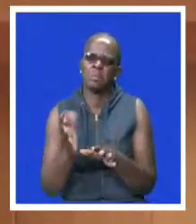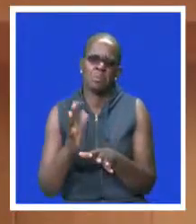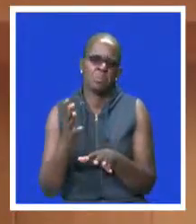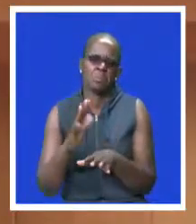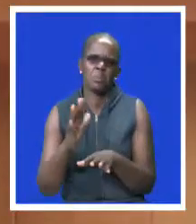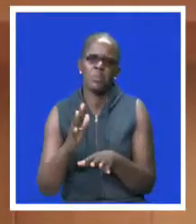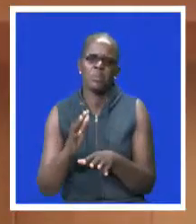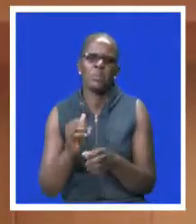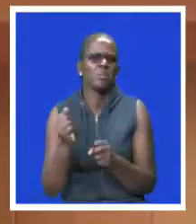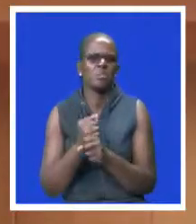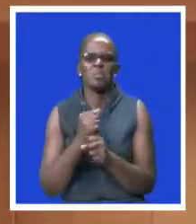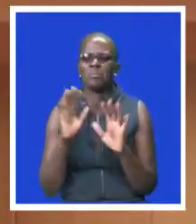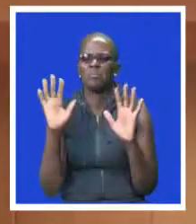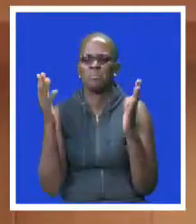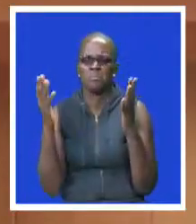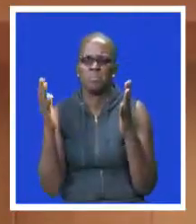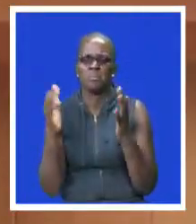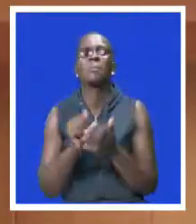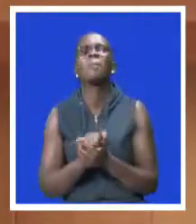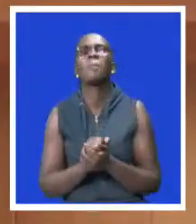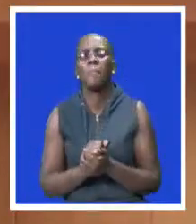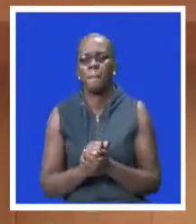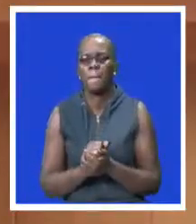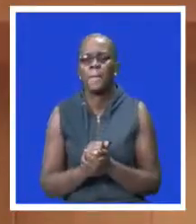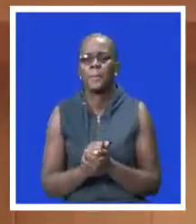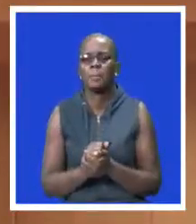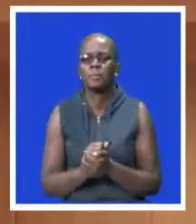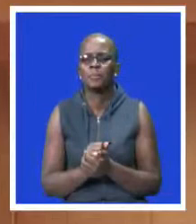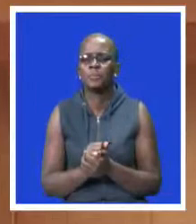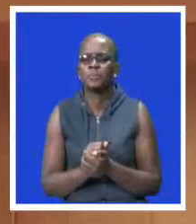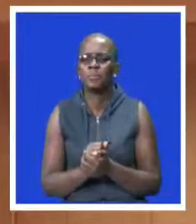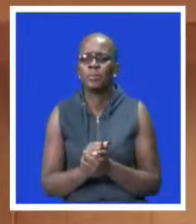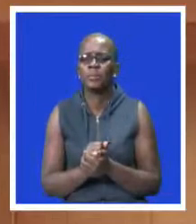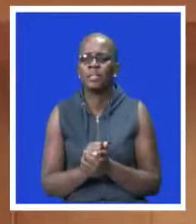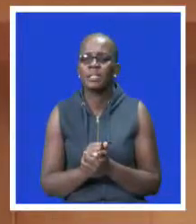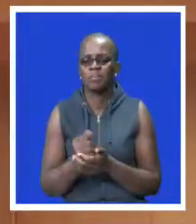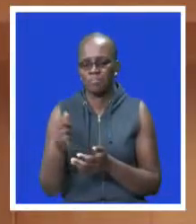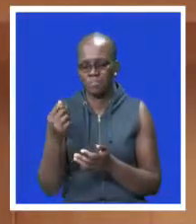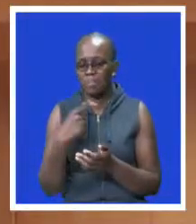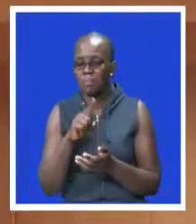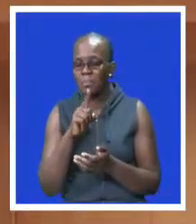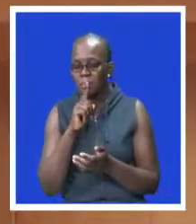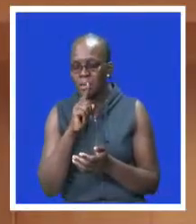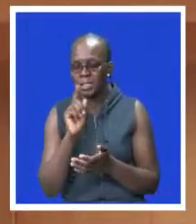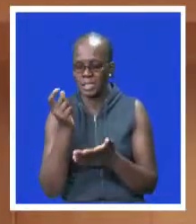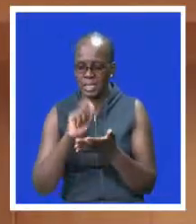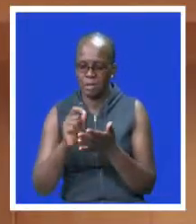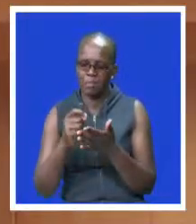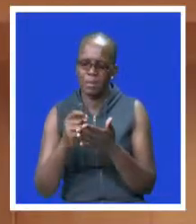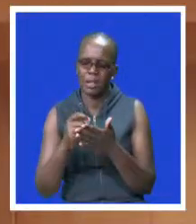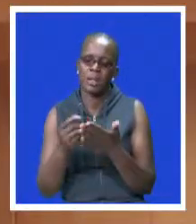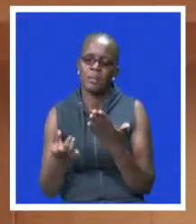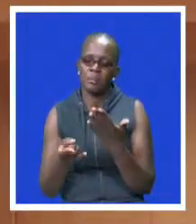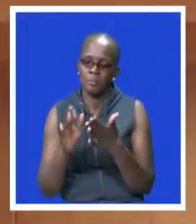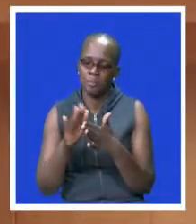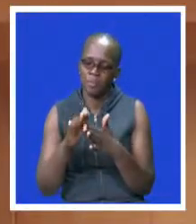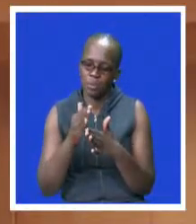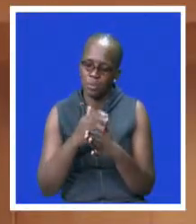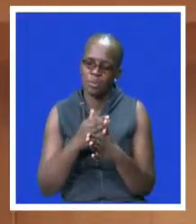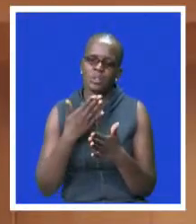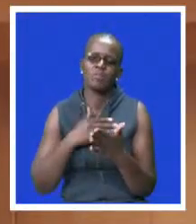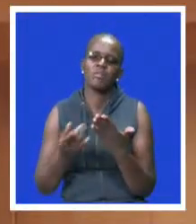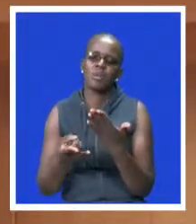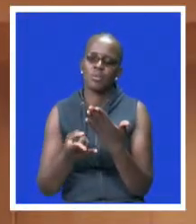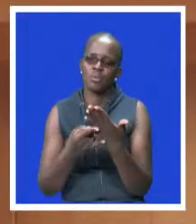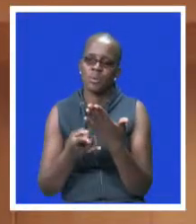to congratulate or to advise or to do whatever, but we are writing to motivate, which is our purpose. So the purpose is you